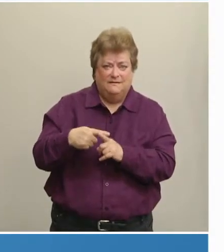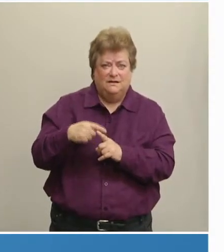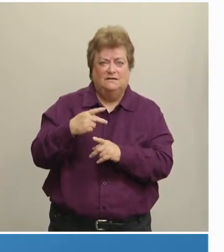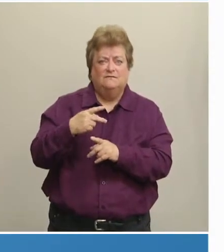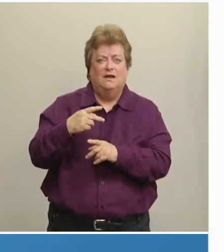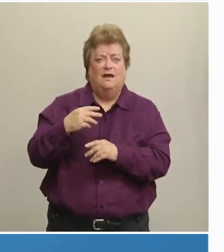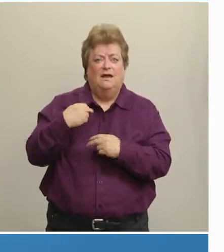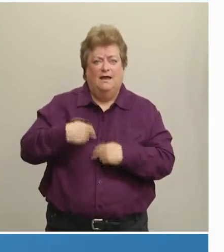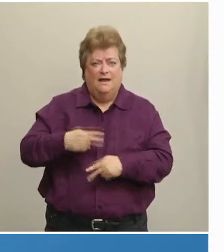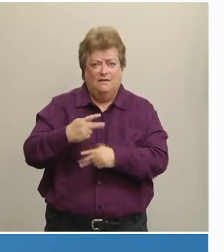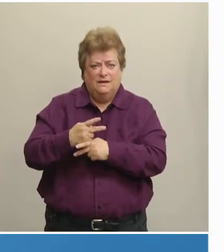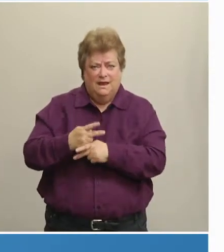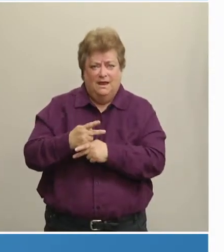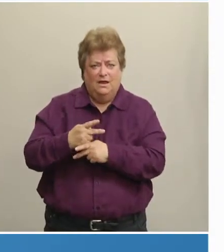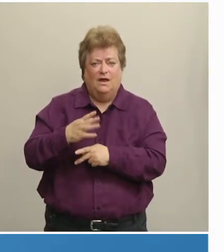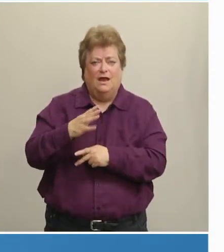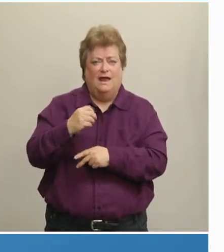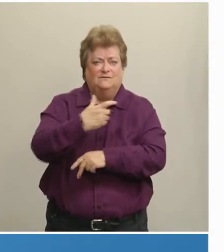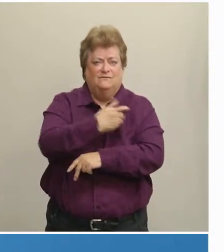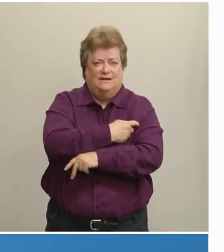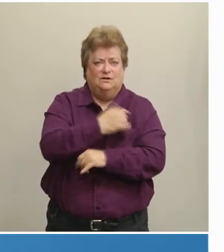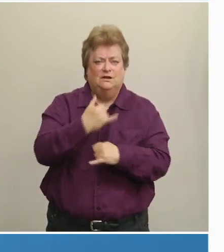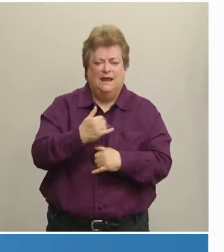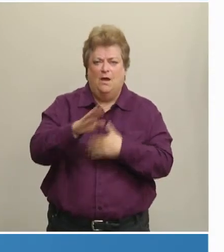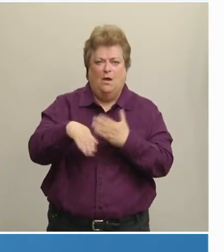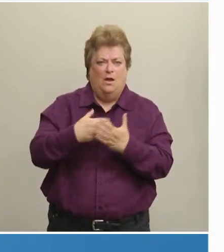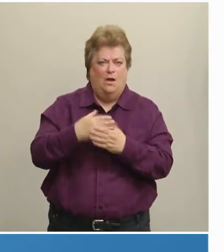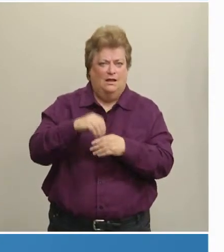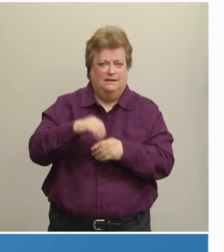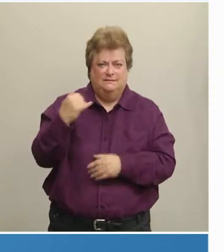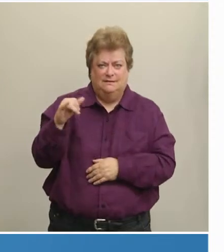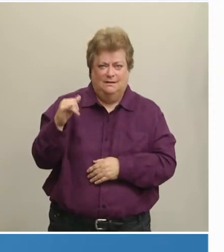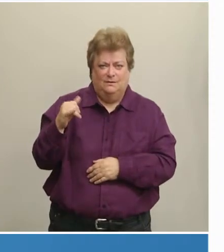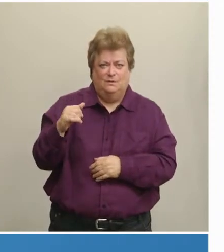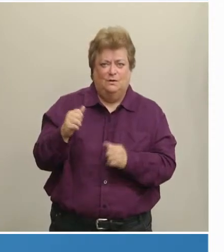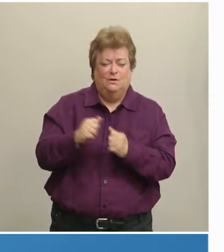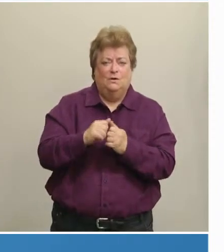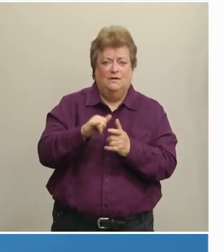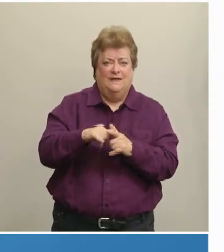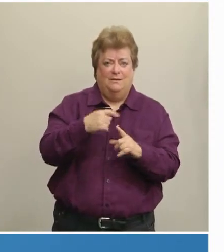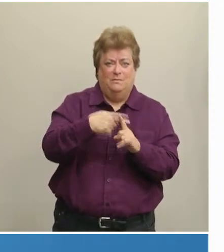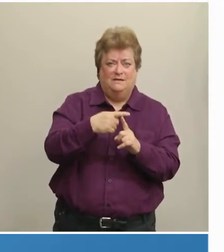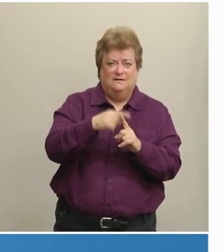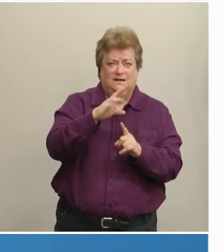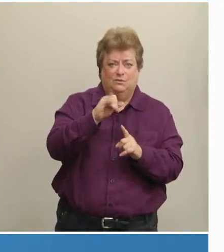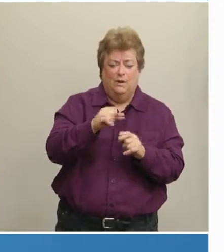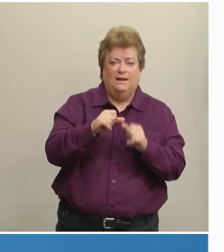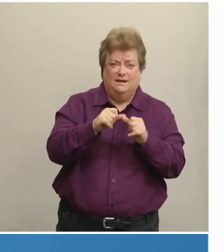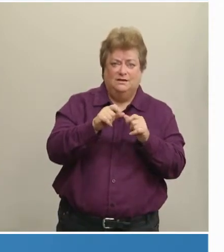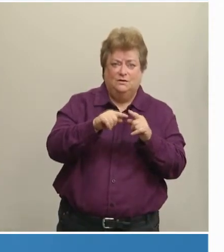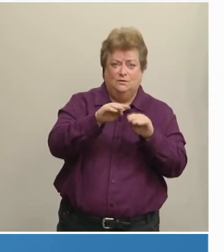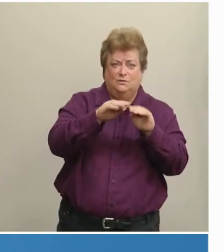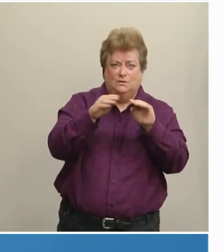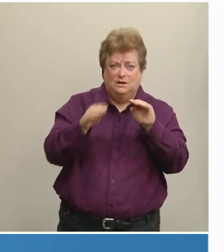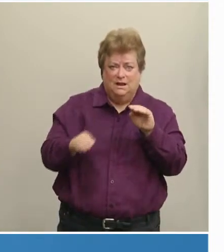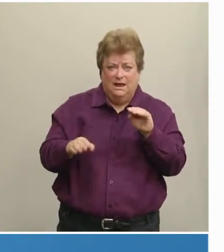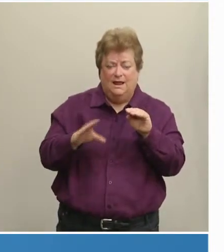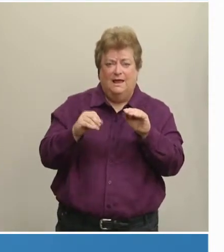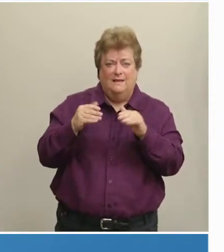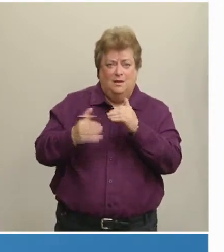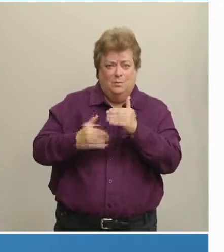and vaccination rate are all now in yellow. With the positivity rates continued decline and the progress